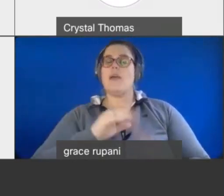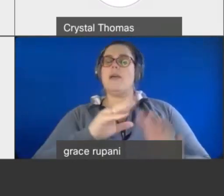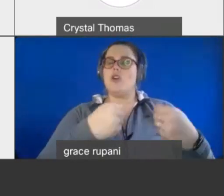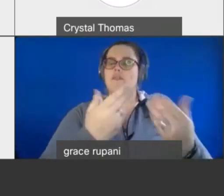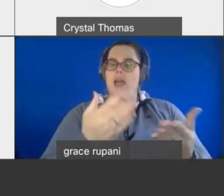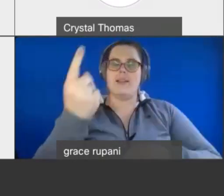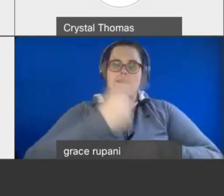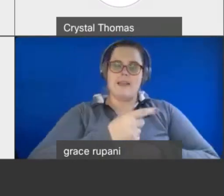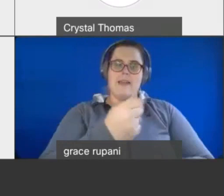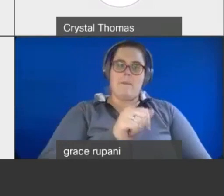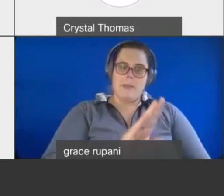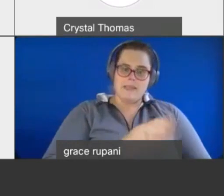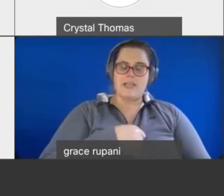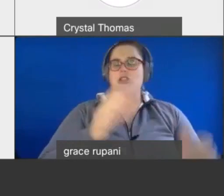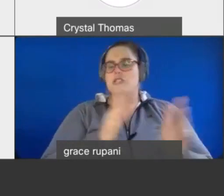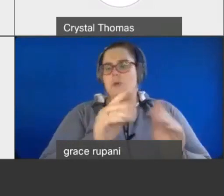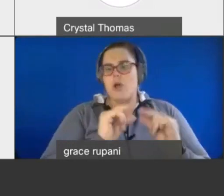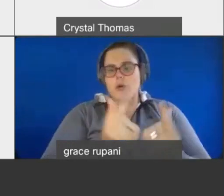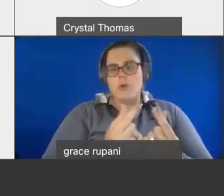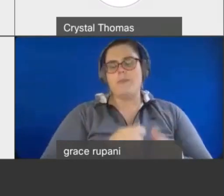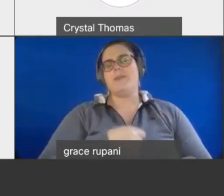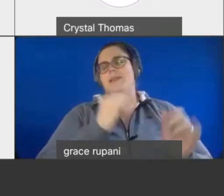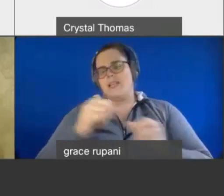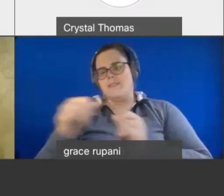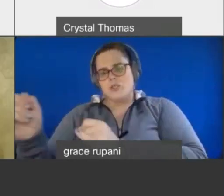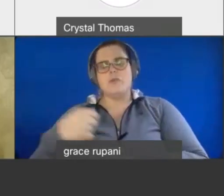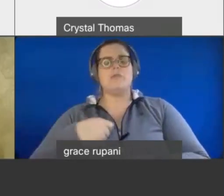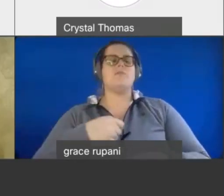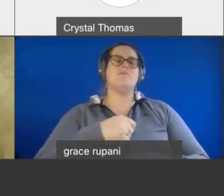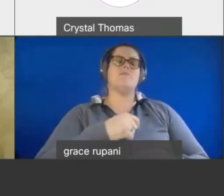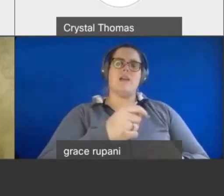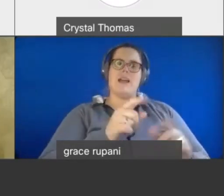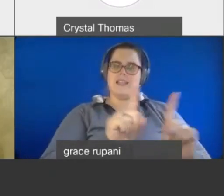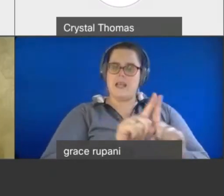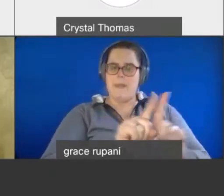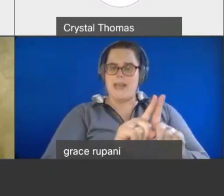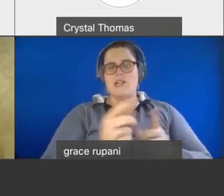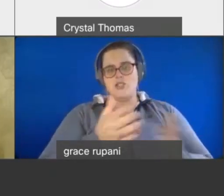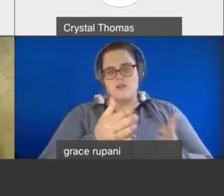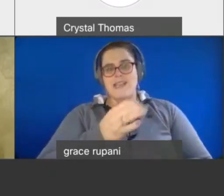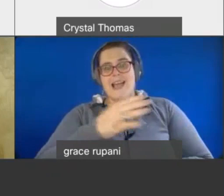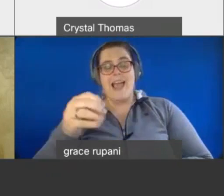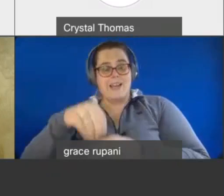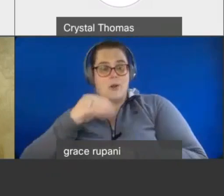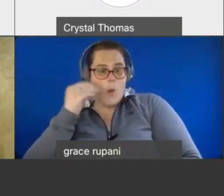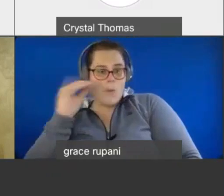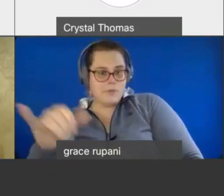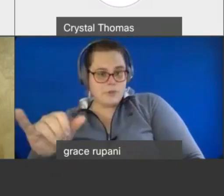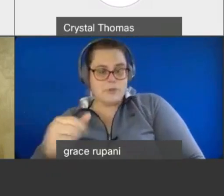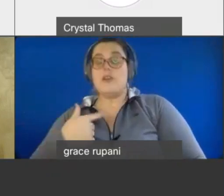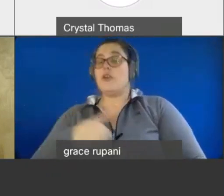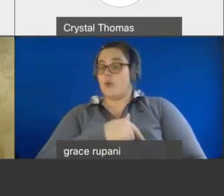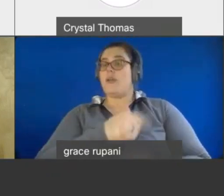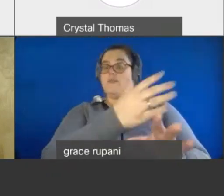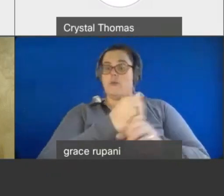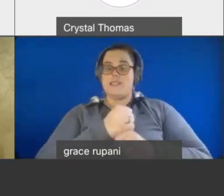rehabilitation, individualized support, companion services, and in-home support. HealthTech has received 5 admissions or returns